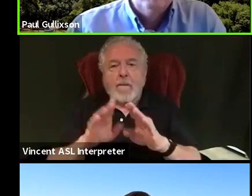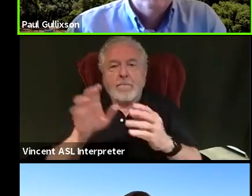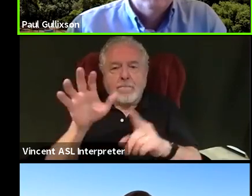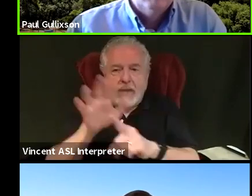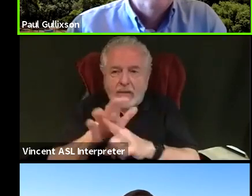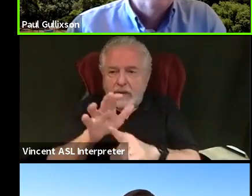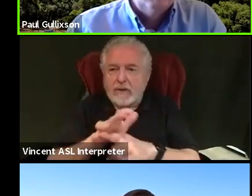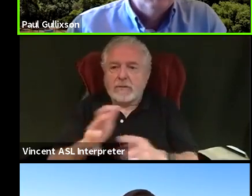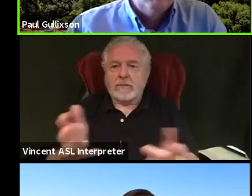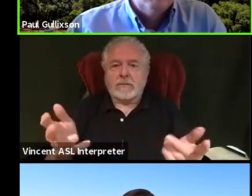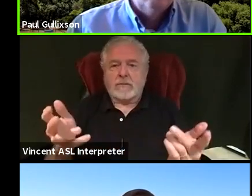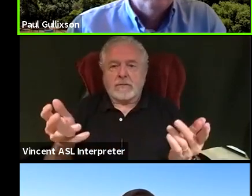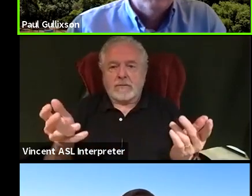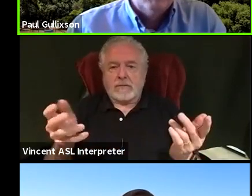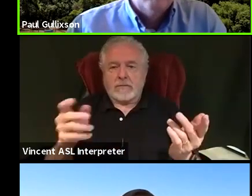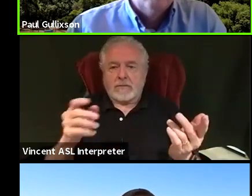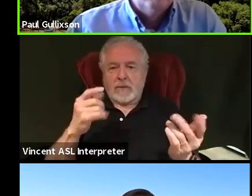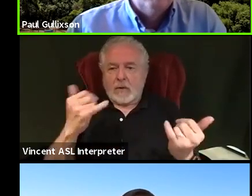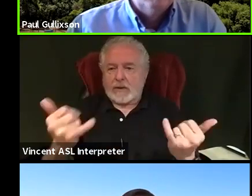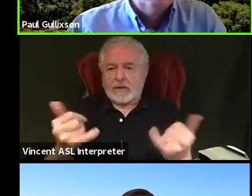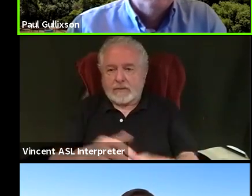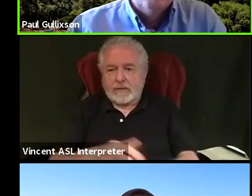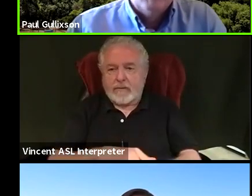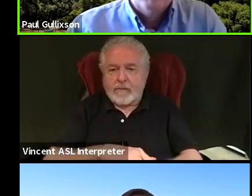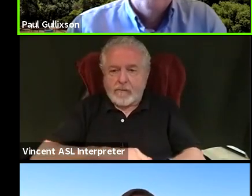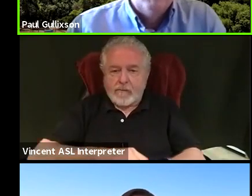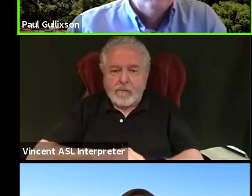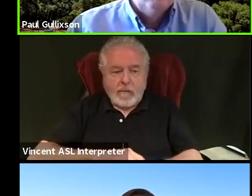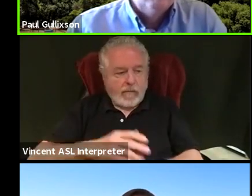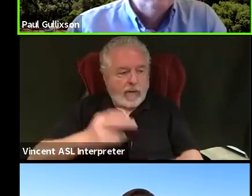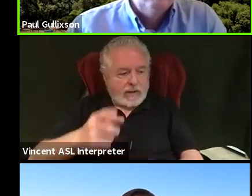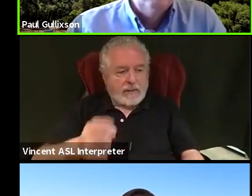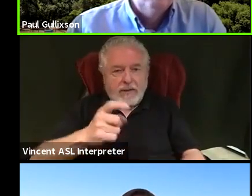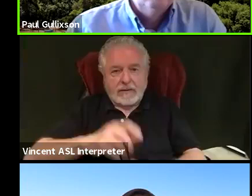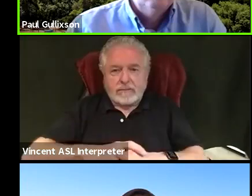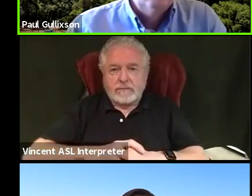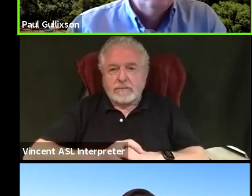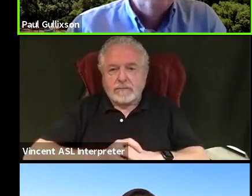popular right now and still have a high demand?